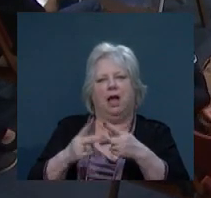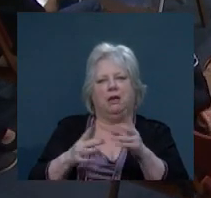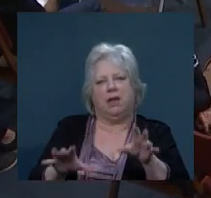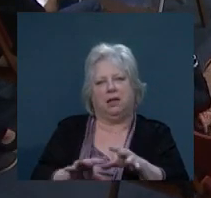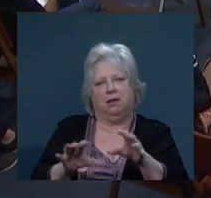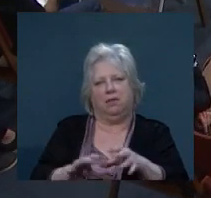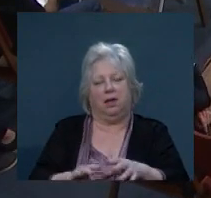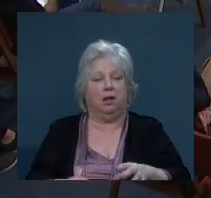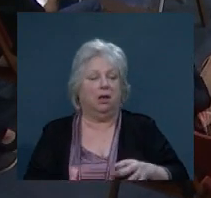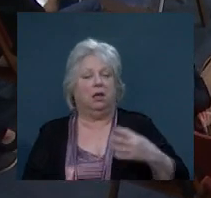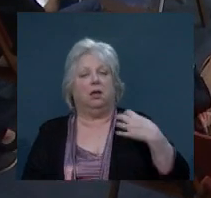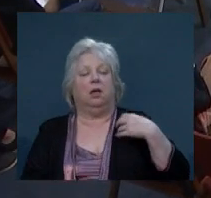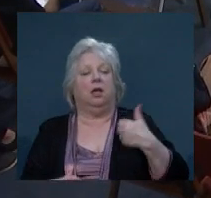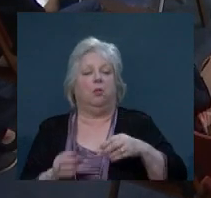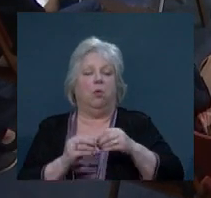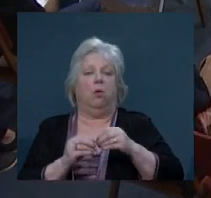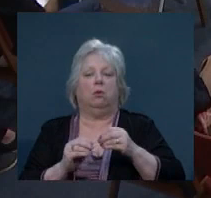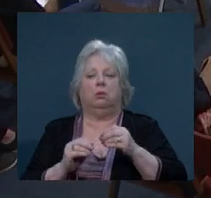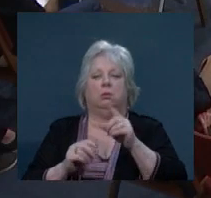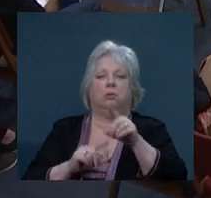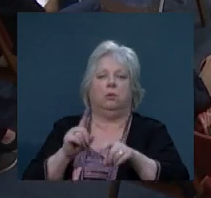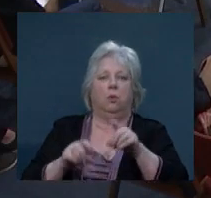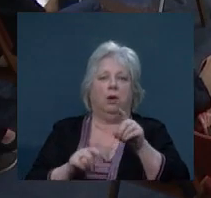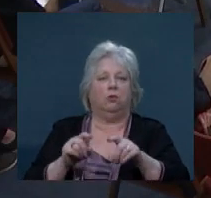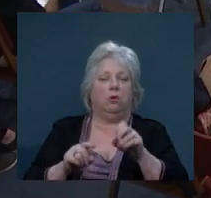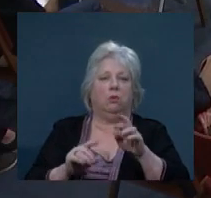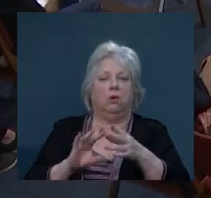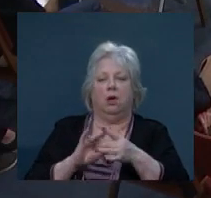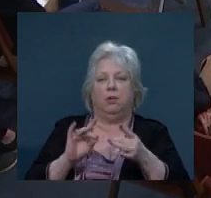Any other questions, comments?